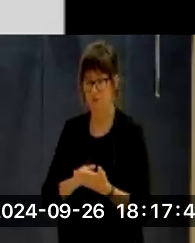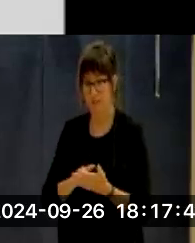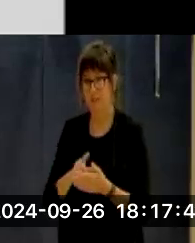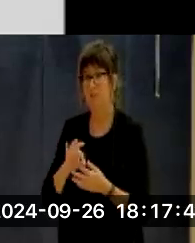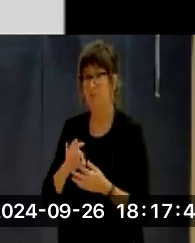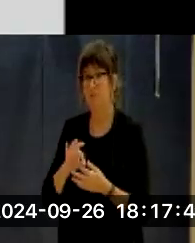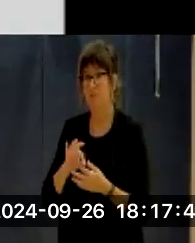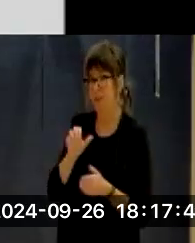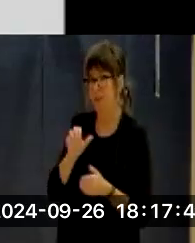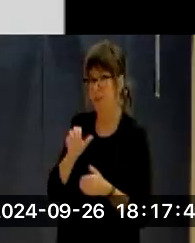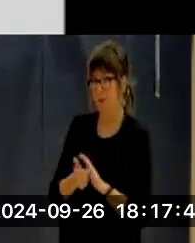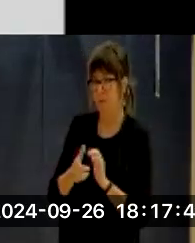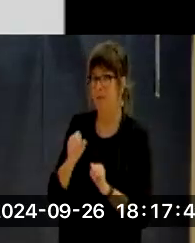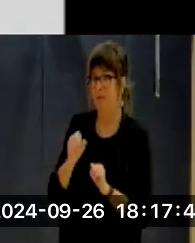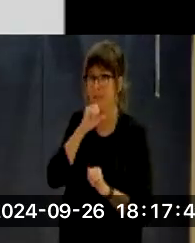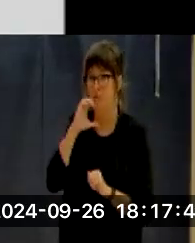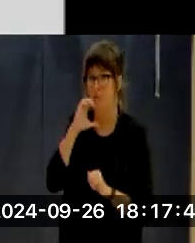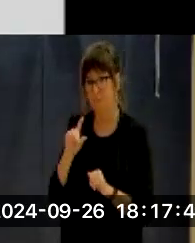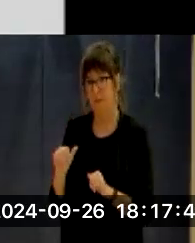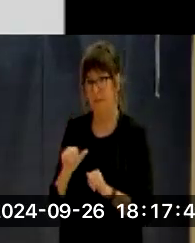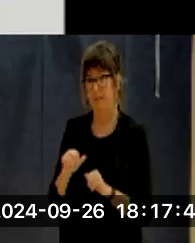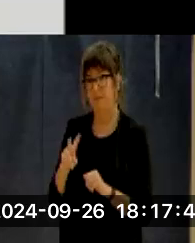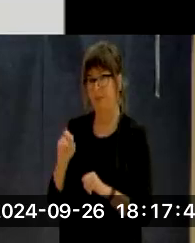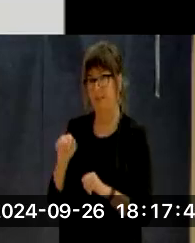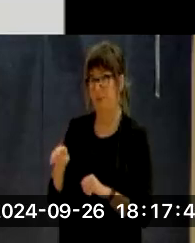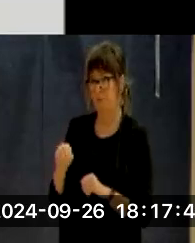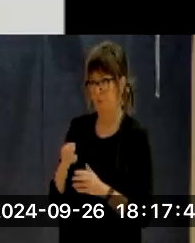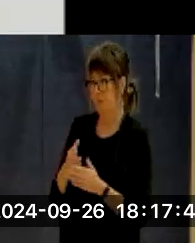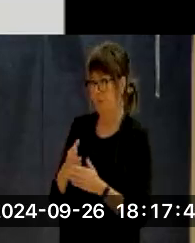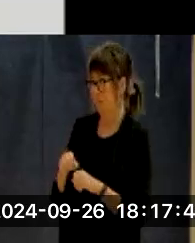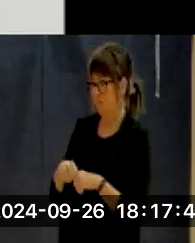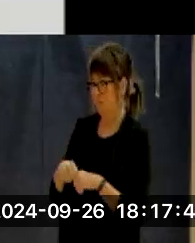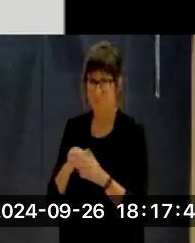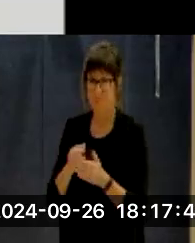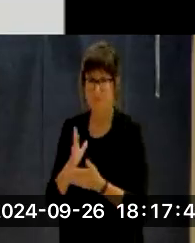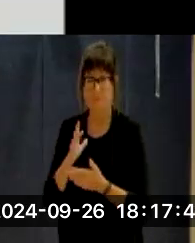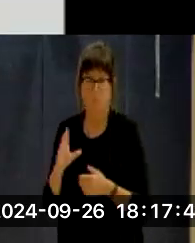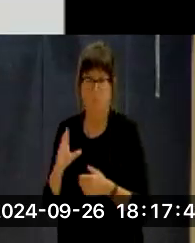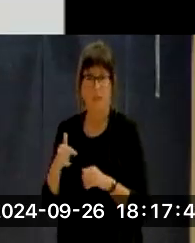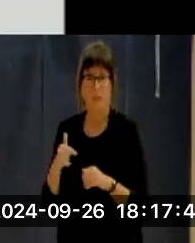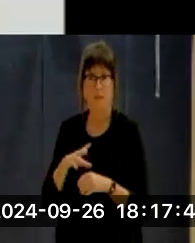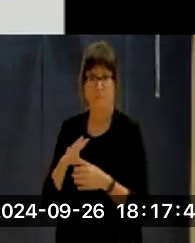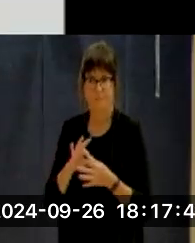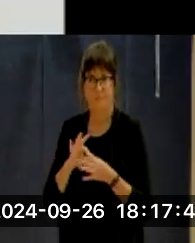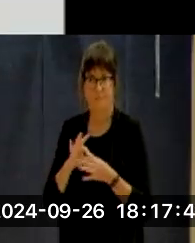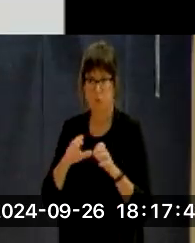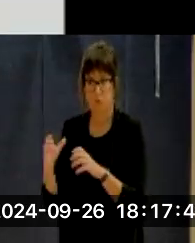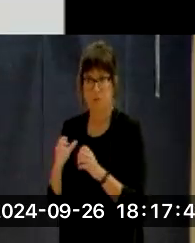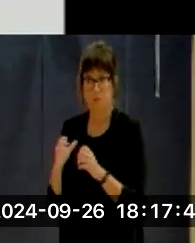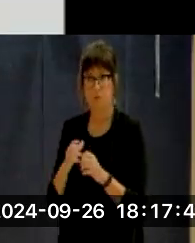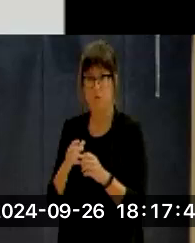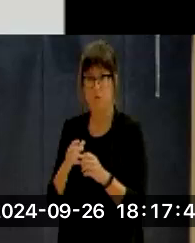and disability victimization. He then organized large, diverse coalitions of community groups to successfully move the bills through